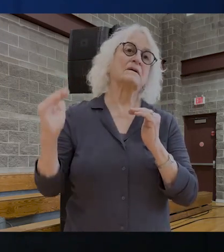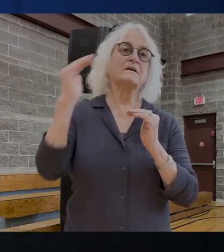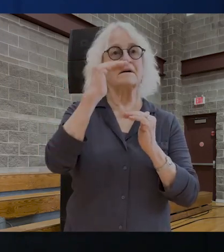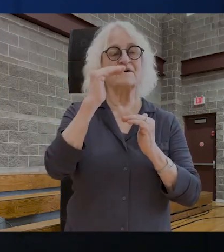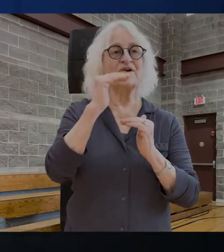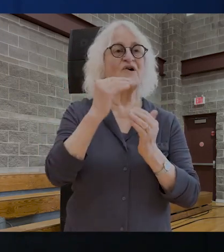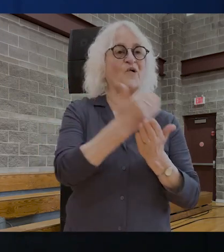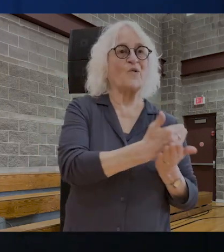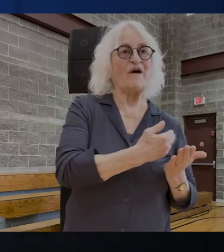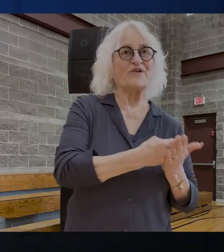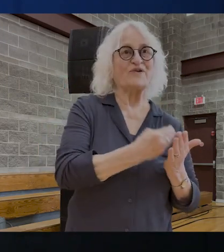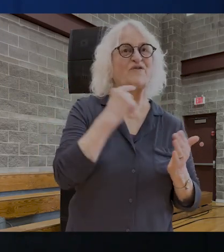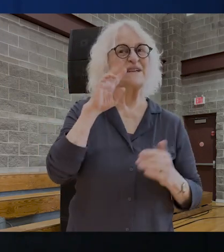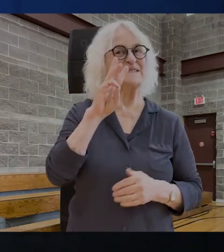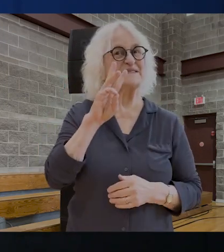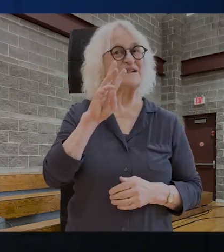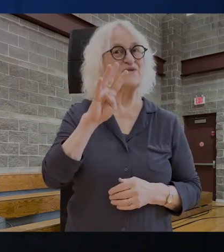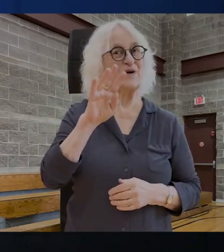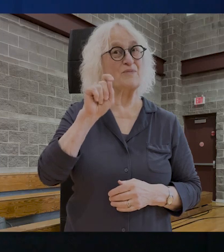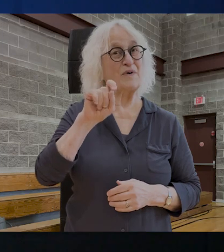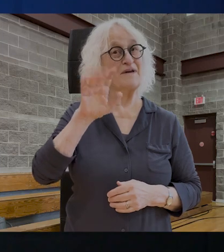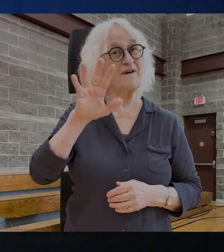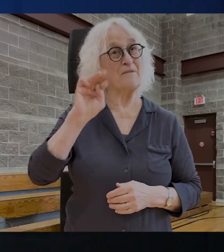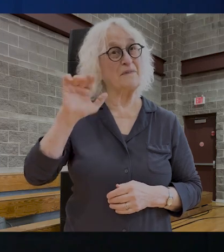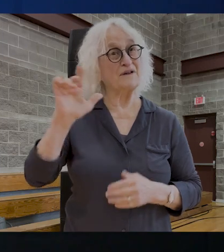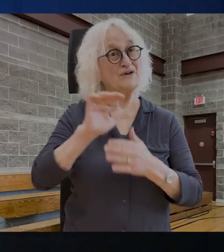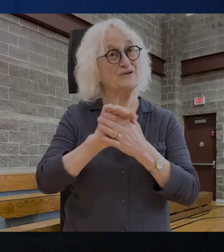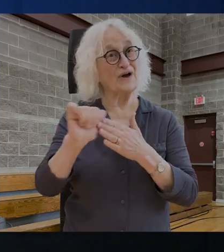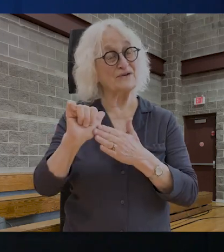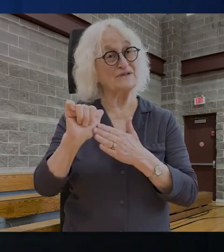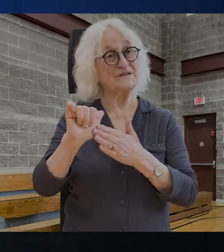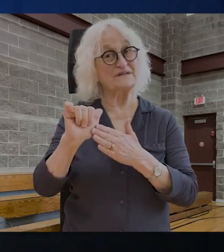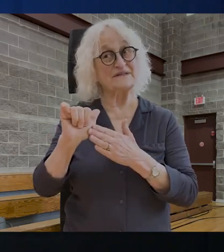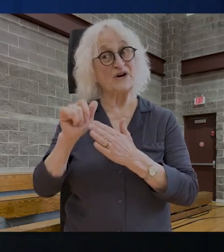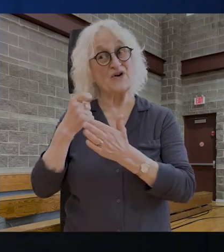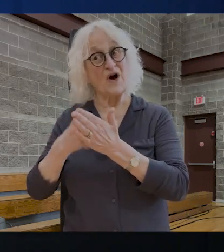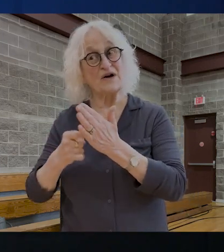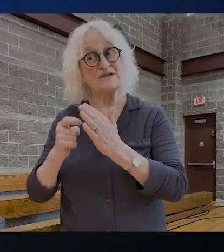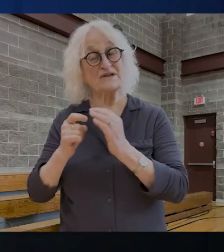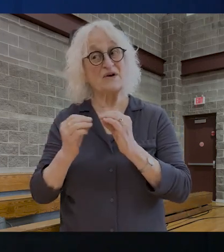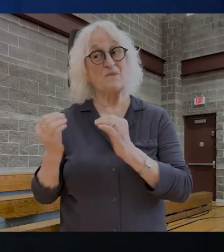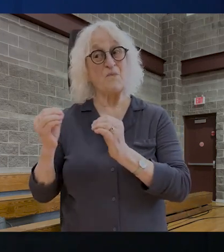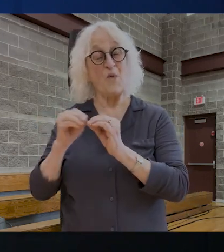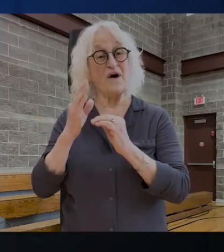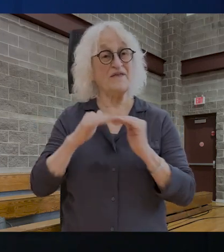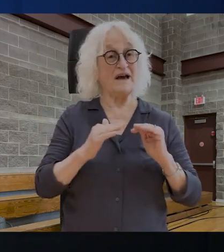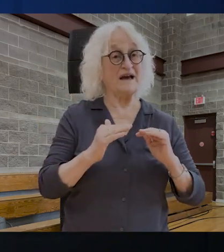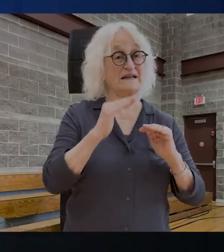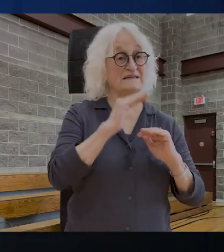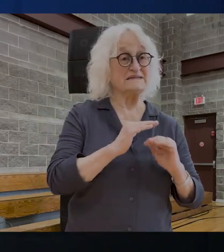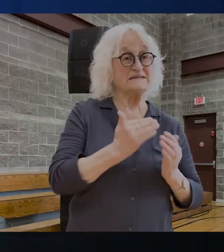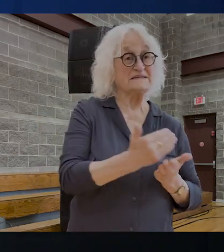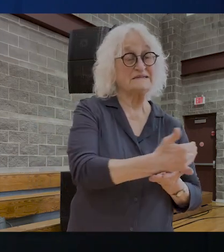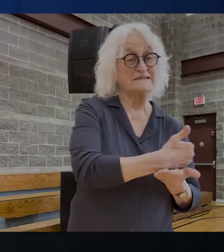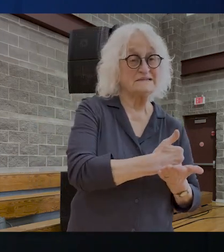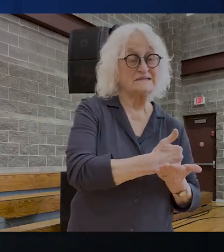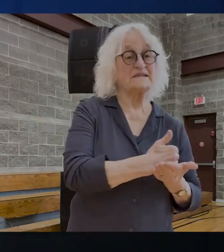by $64.5 million. And this is an issue that we have to face